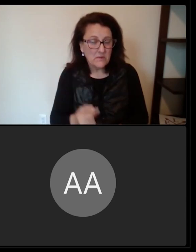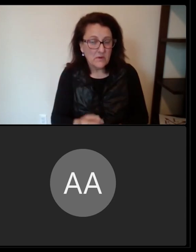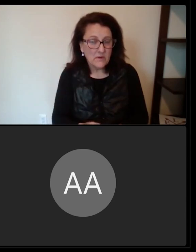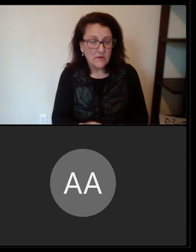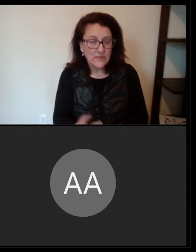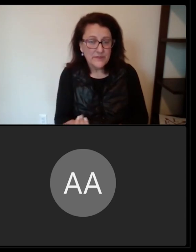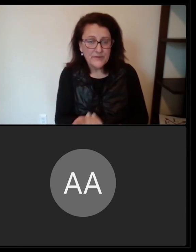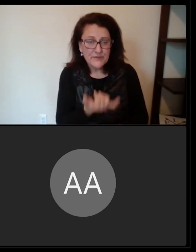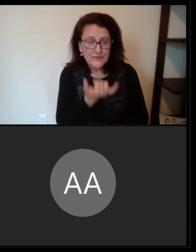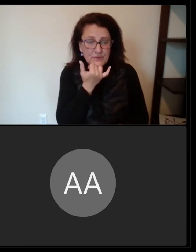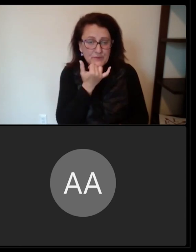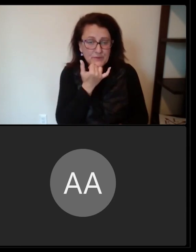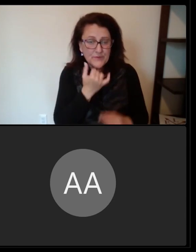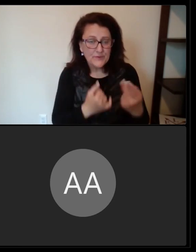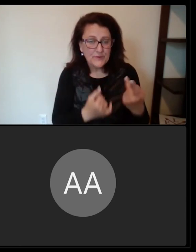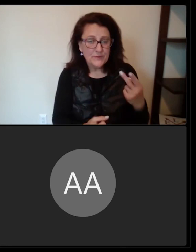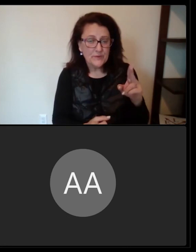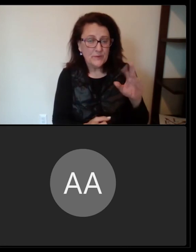Long puff to select.